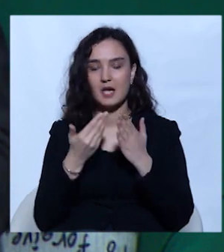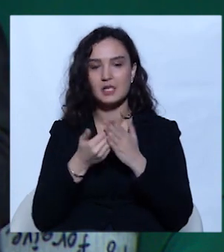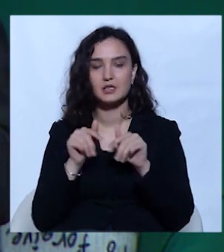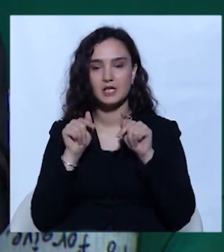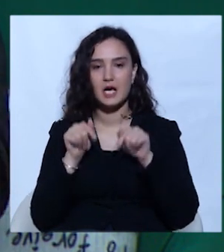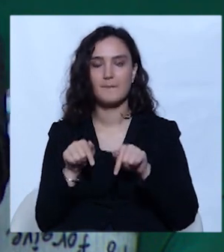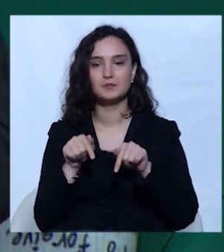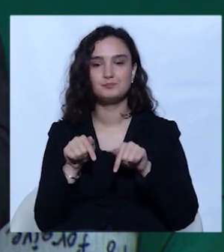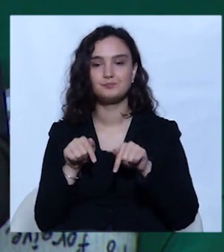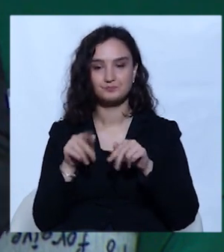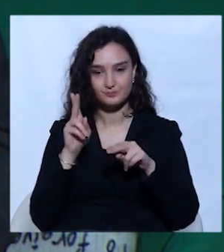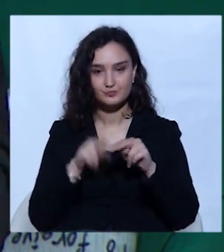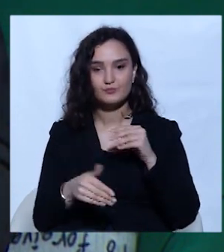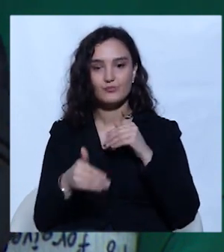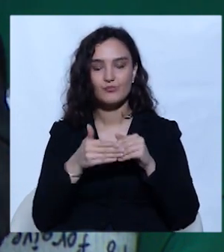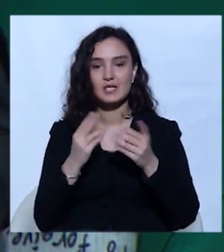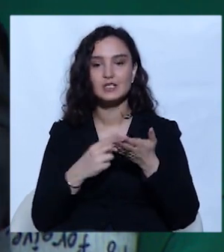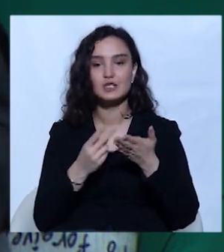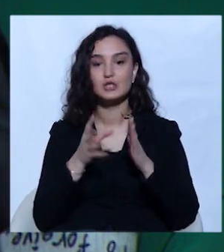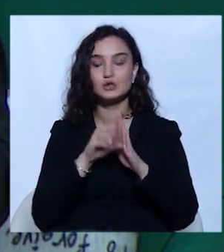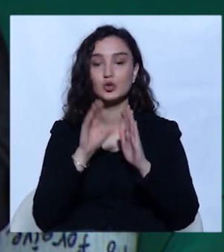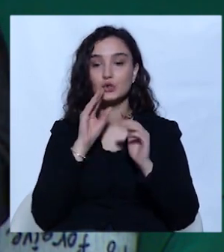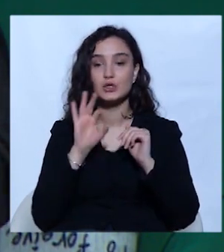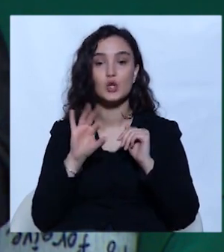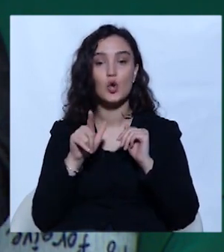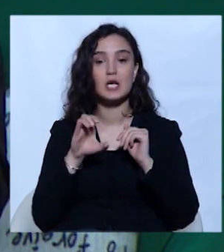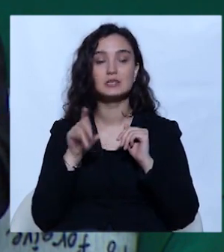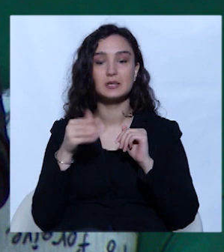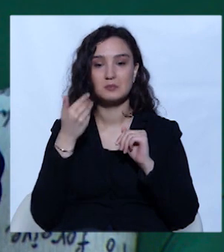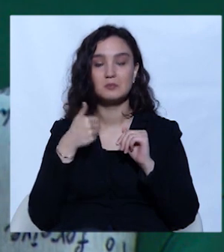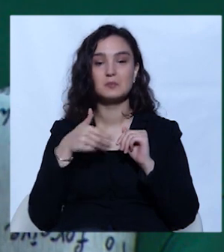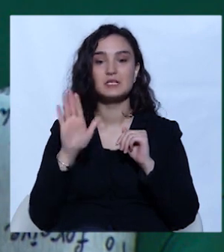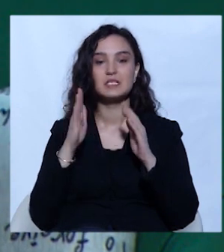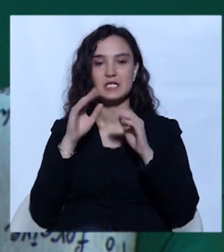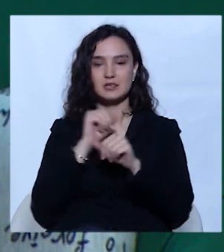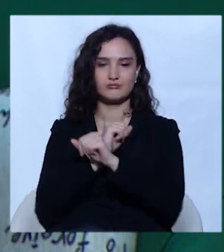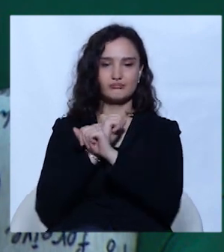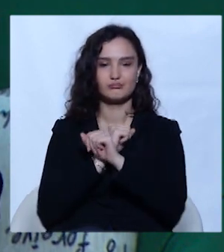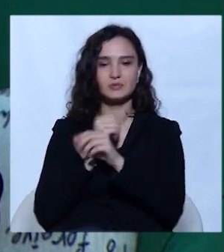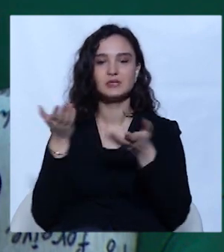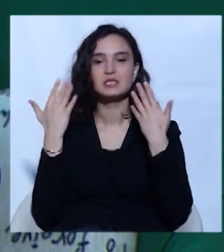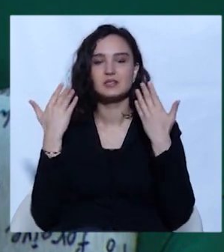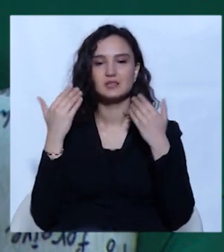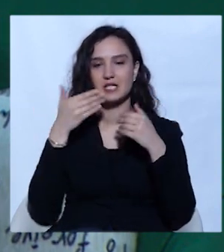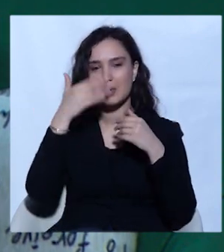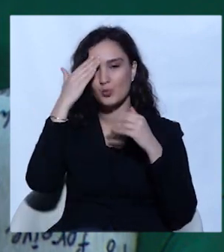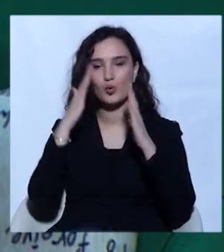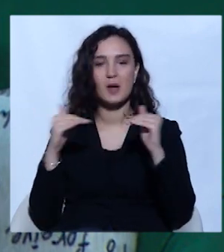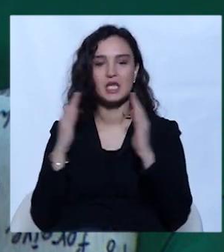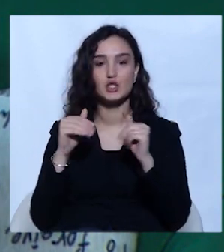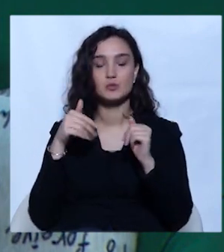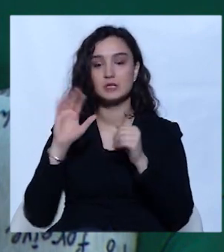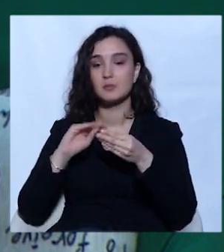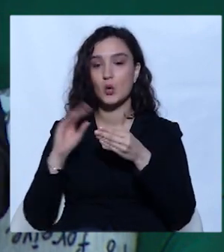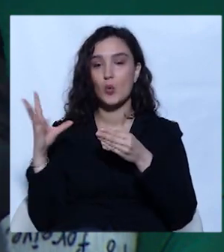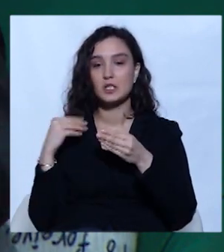this at the end of the book when August goes to summer camp with Jack. And August